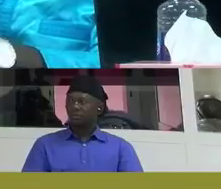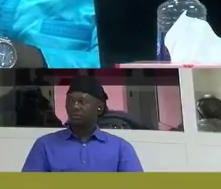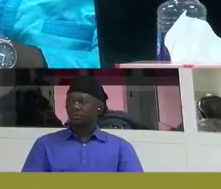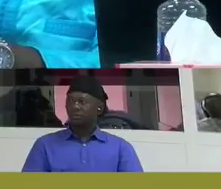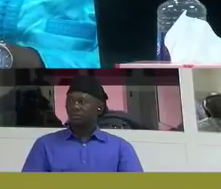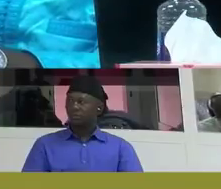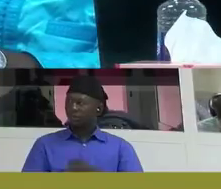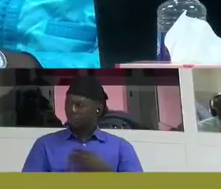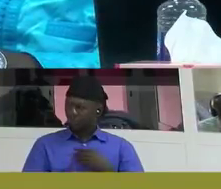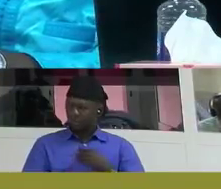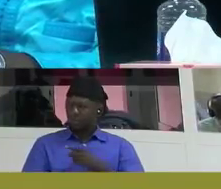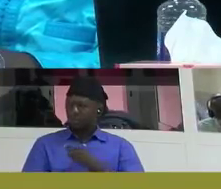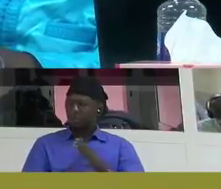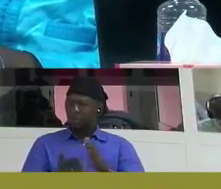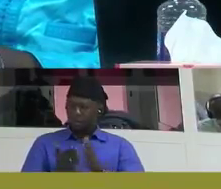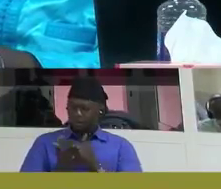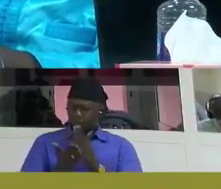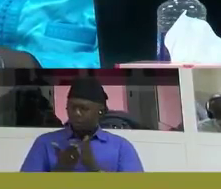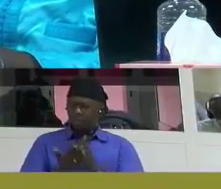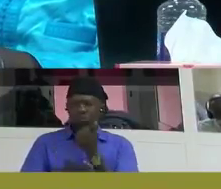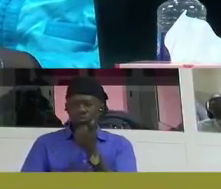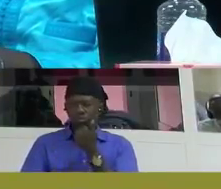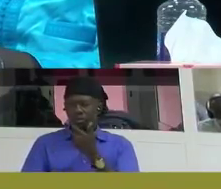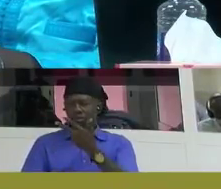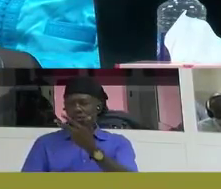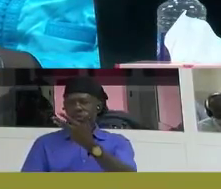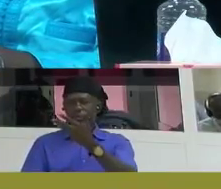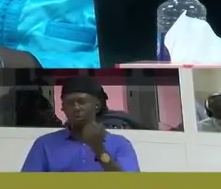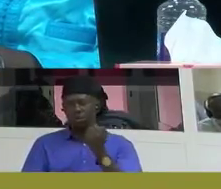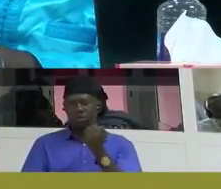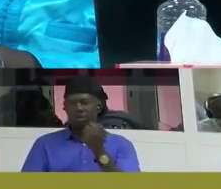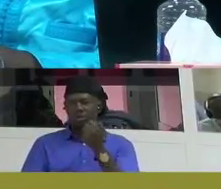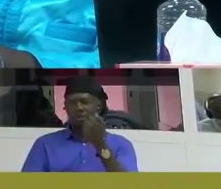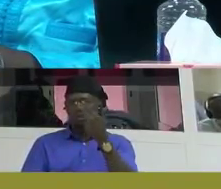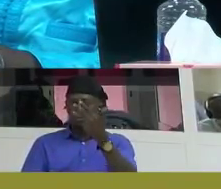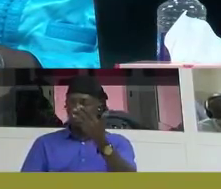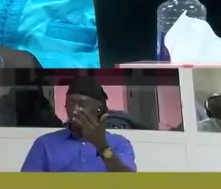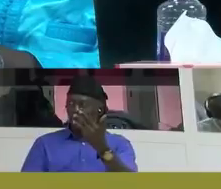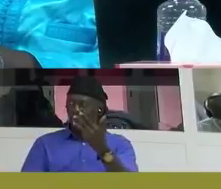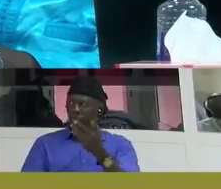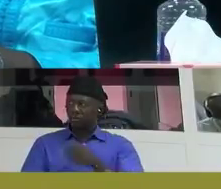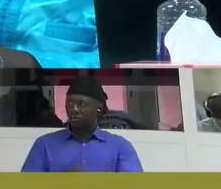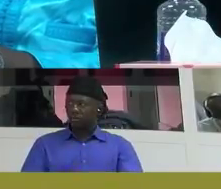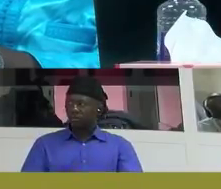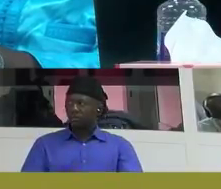Is that helpful? Page 99. I've seen that, but I'm looking for the ban